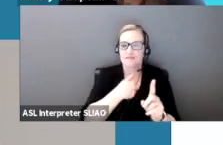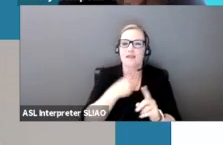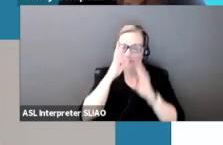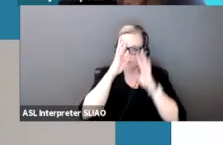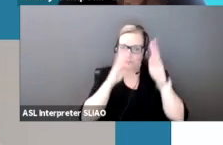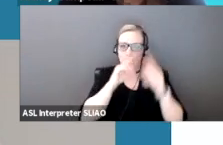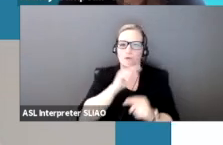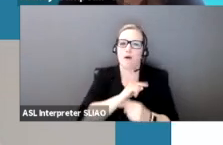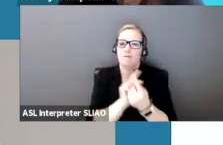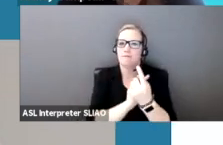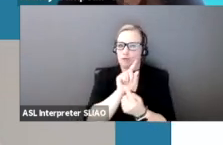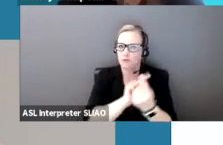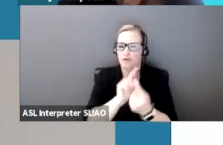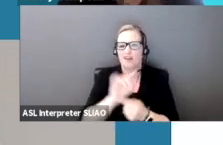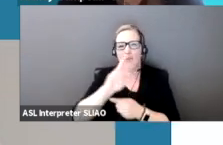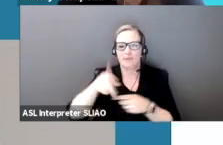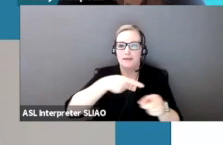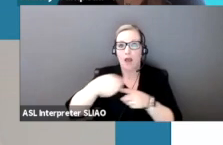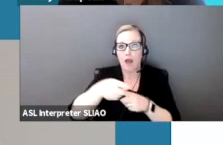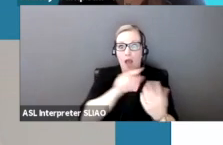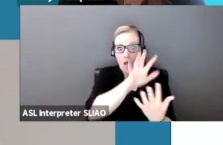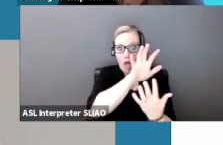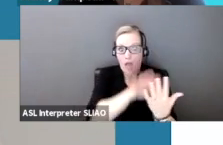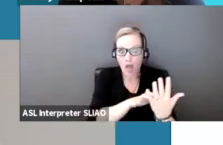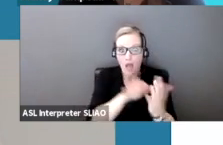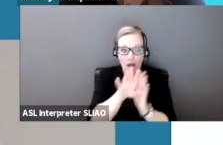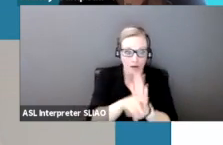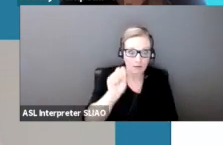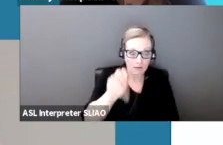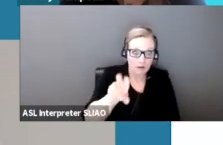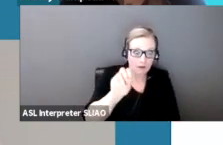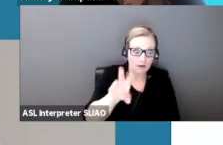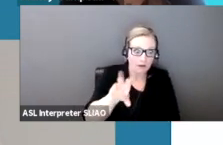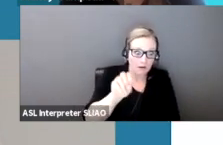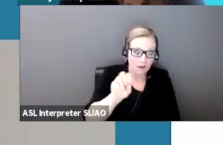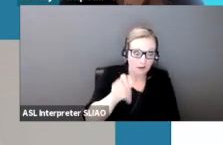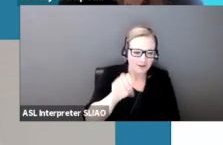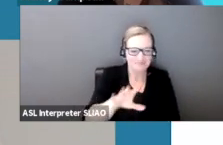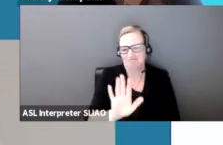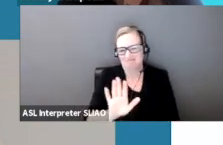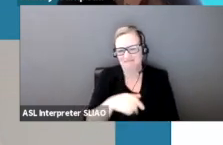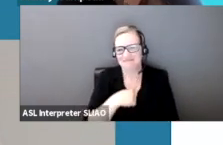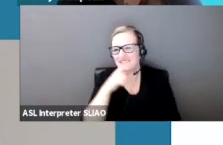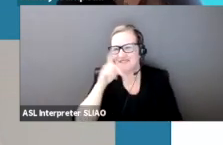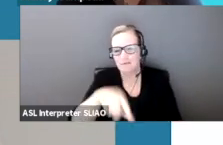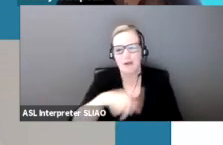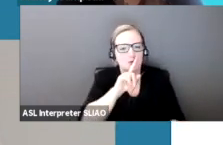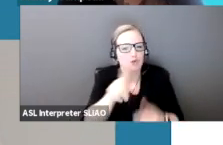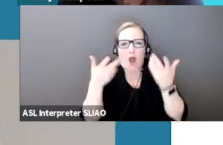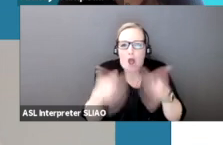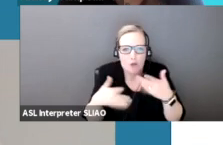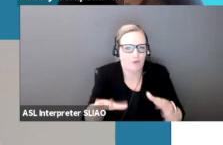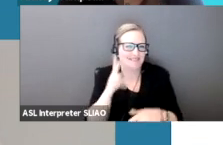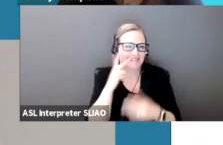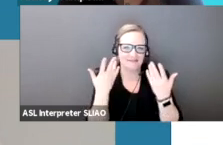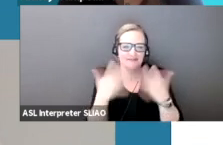and IP specialist. I'm not going to read all of Tom's background to you. I'm sure you've seen it on our advertisements, but Tom